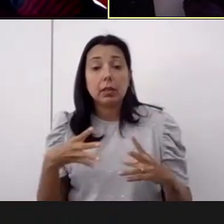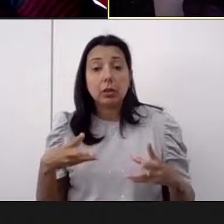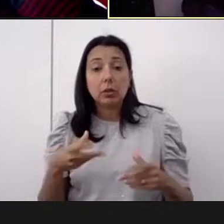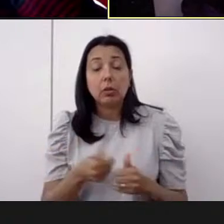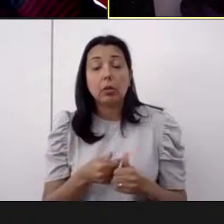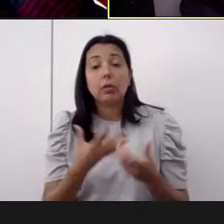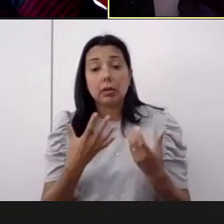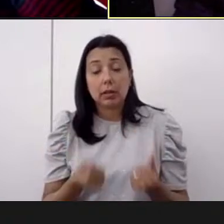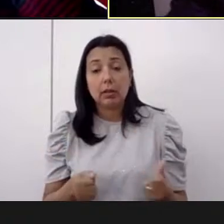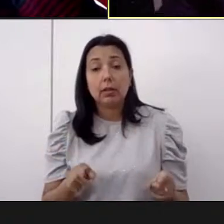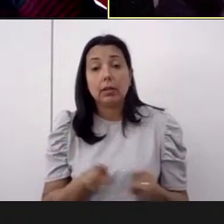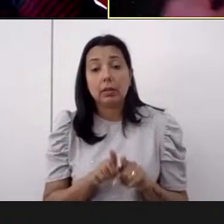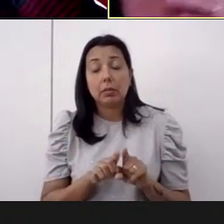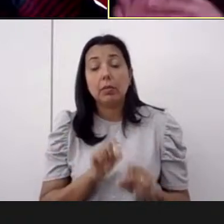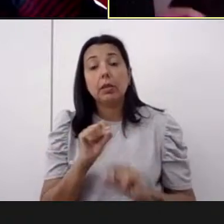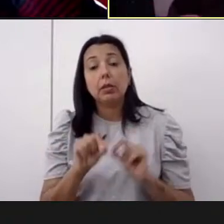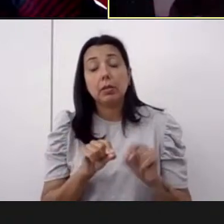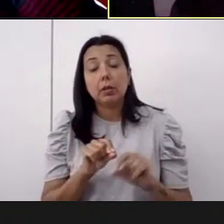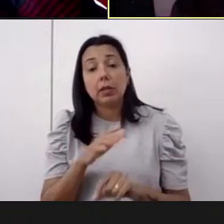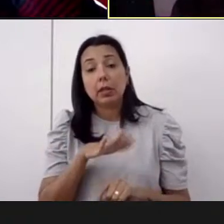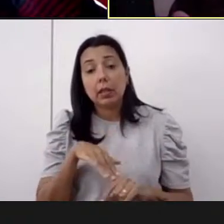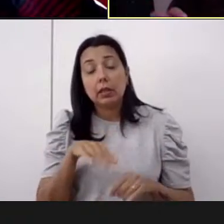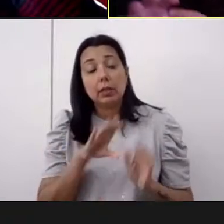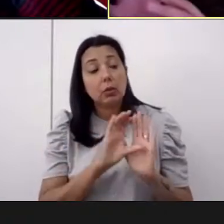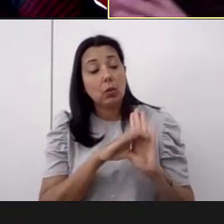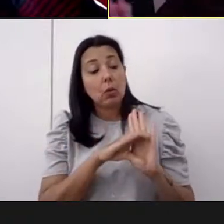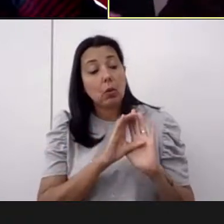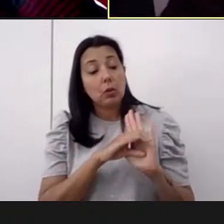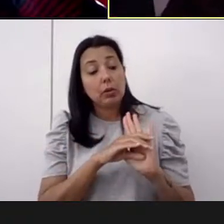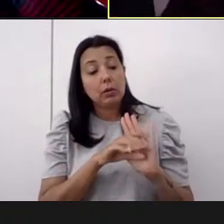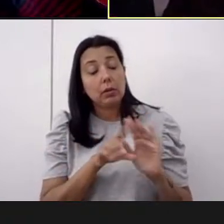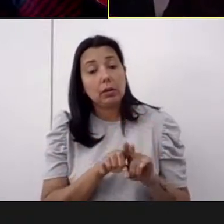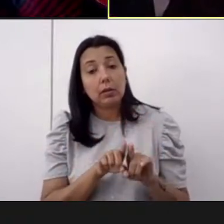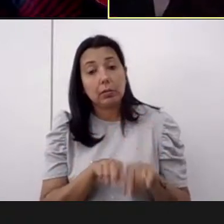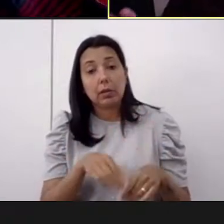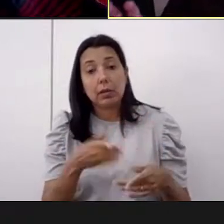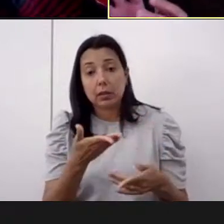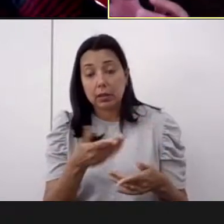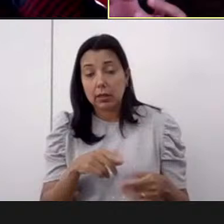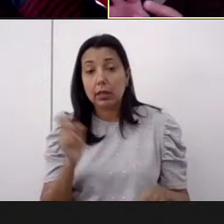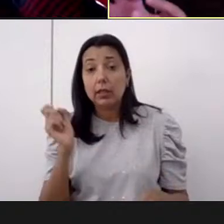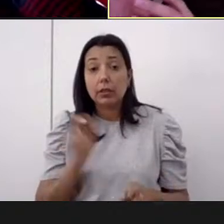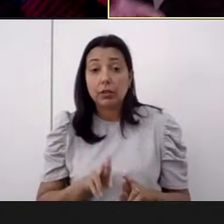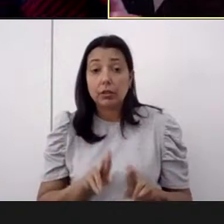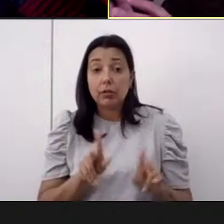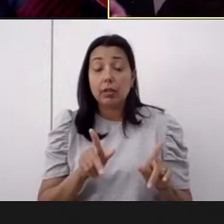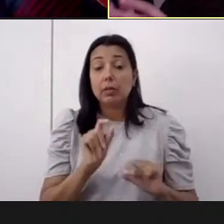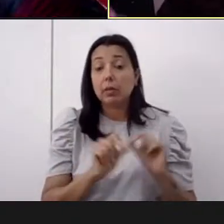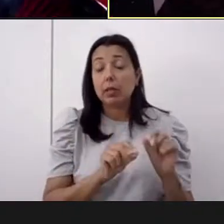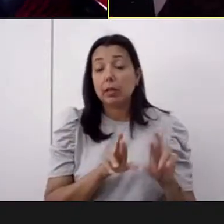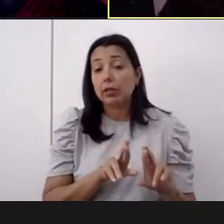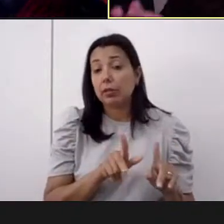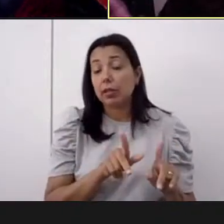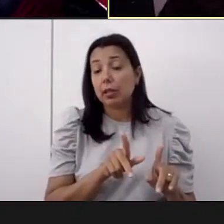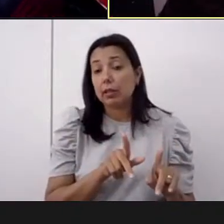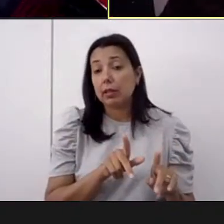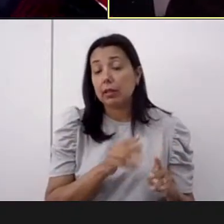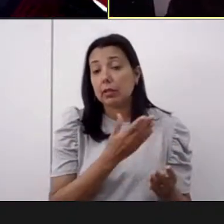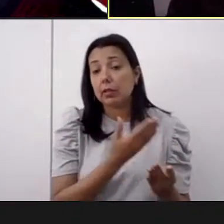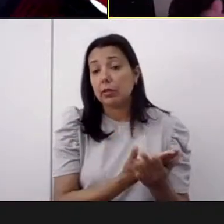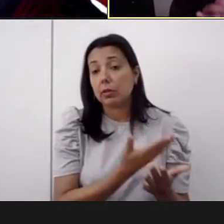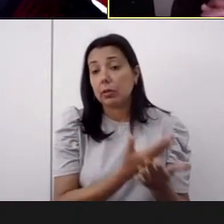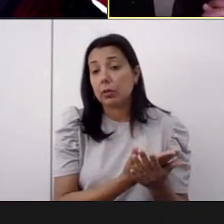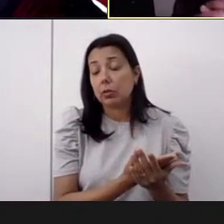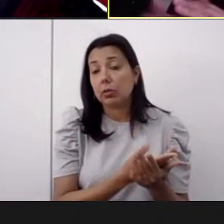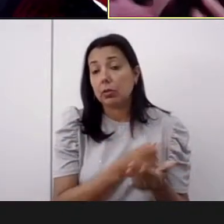concepts and frameworks that are very different from public policy studies. And public policy studies